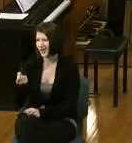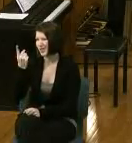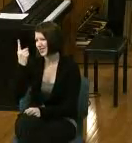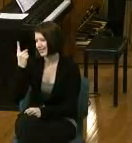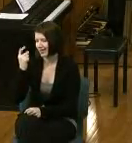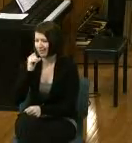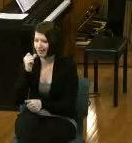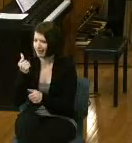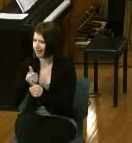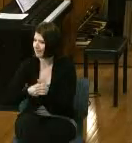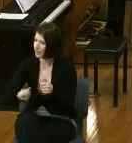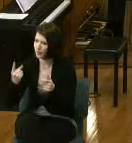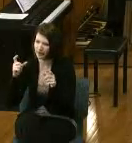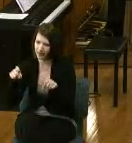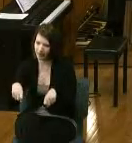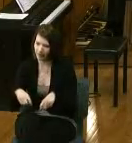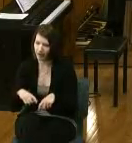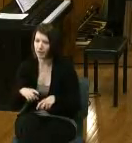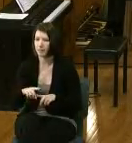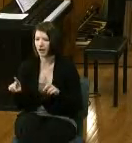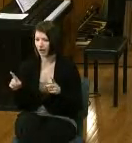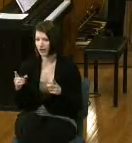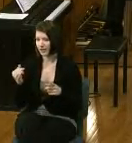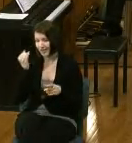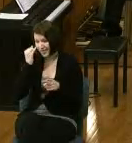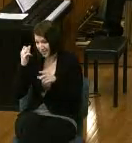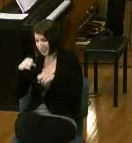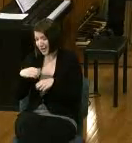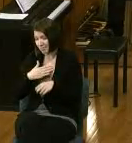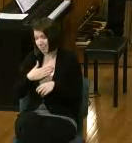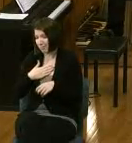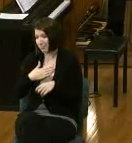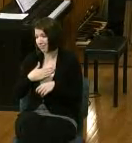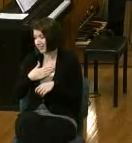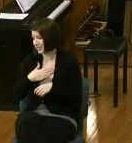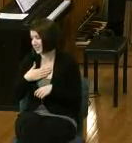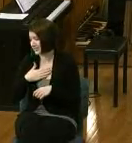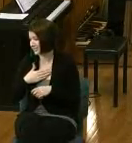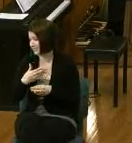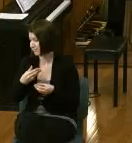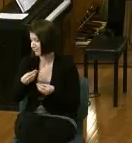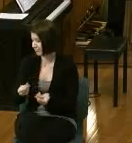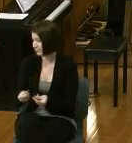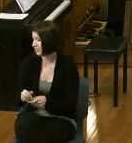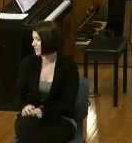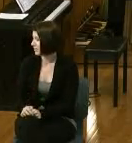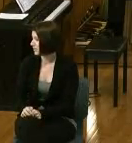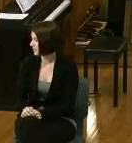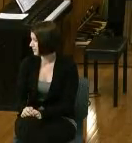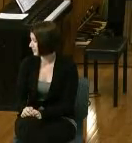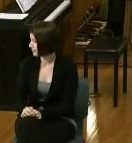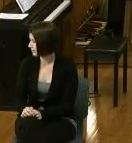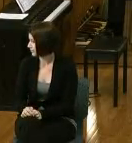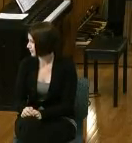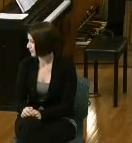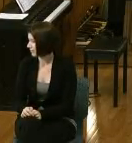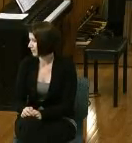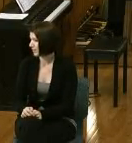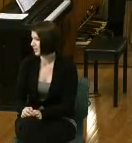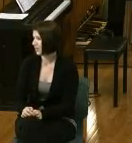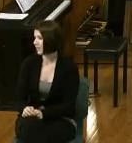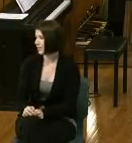be extremely generous, but to the extent that you can. I'll end this brief encouragement with saying